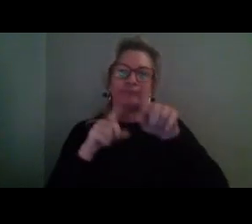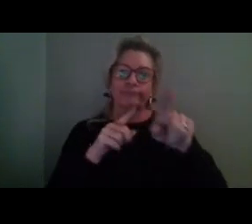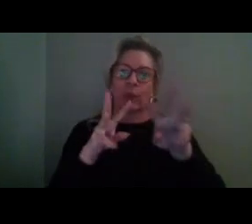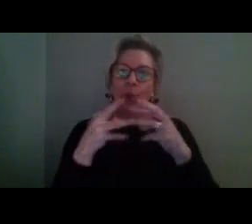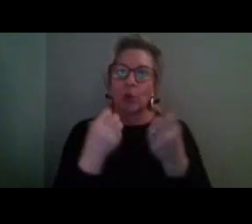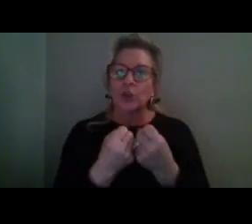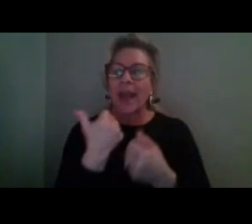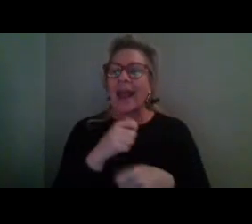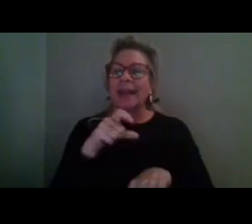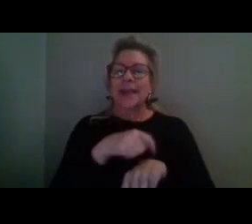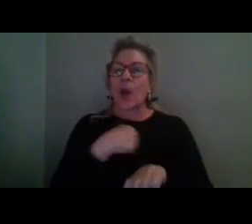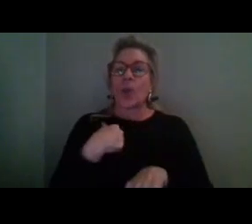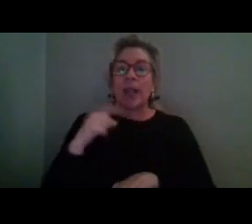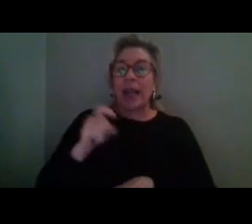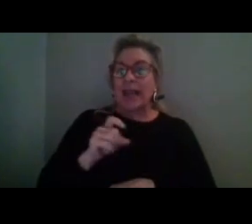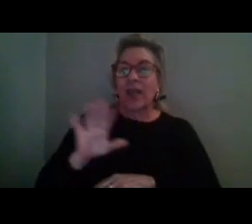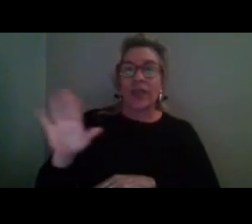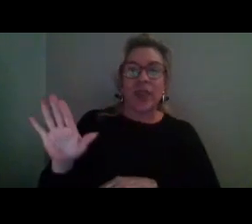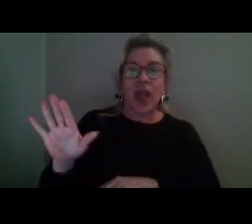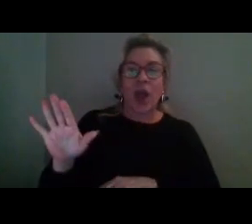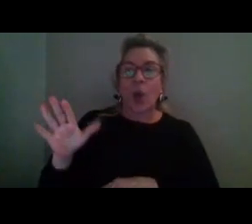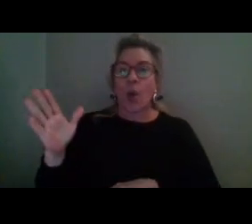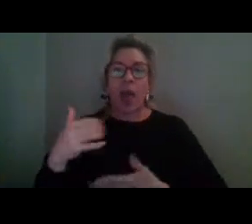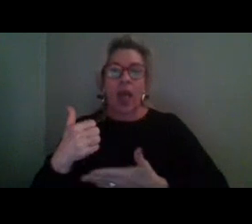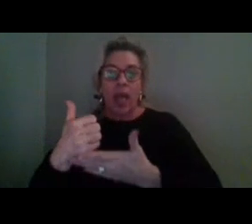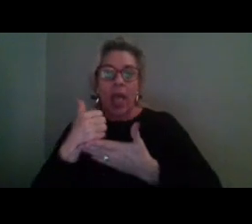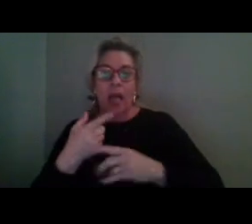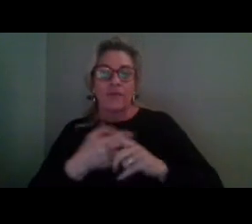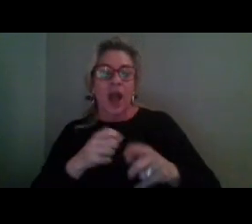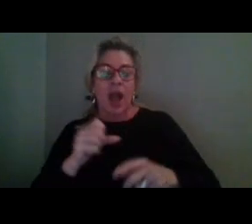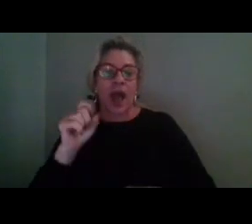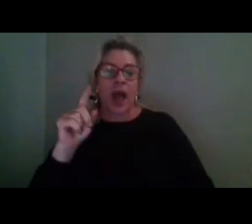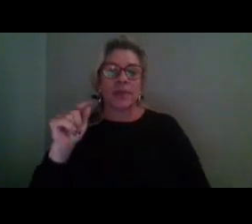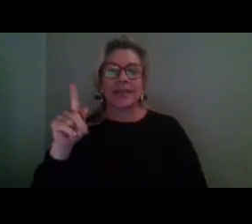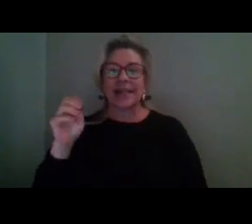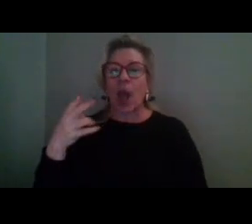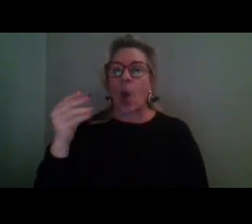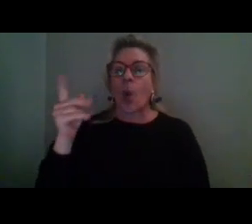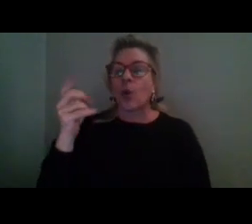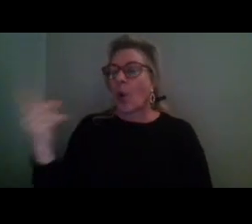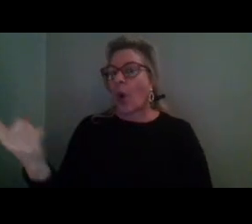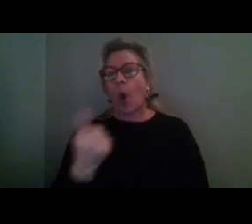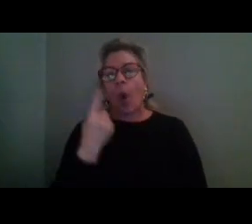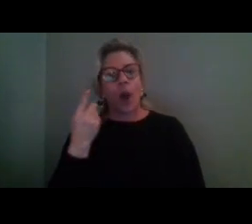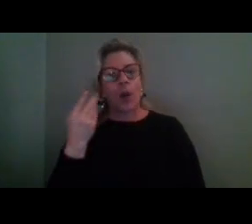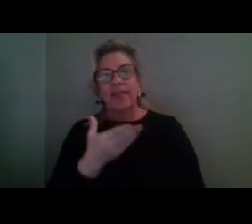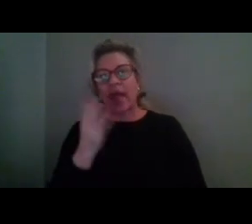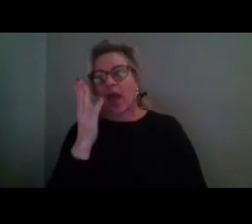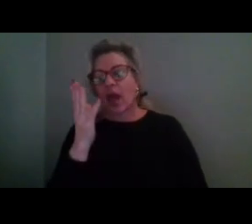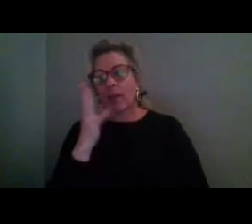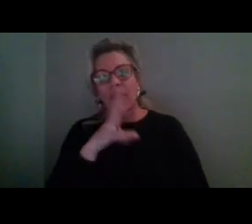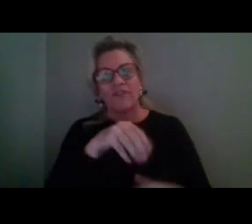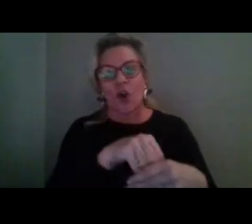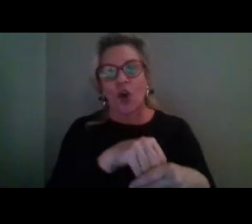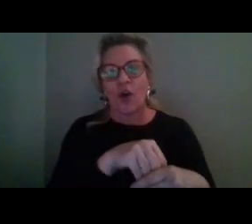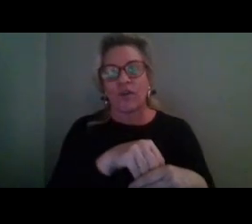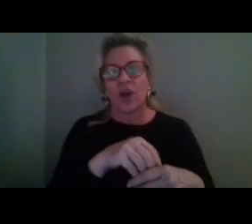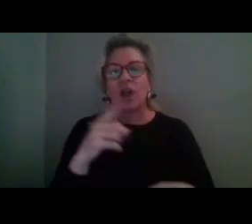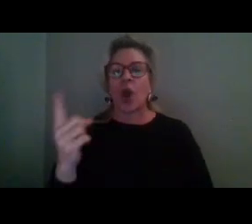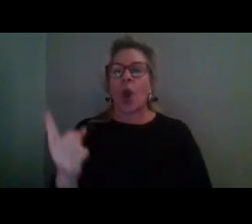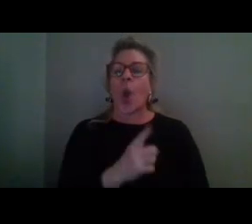and anytime we need help from stakeholders, they're always there to participate. They always do debriefs